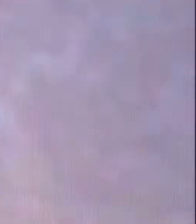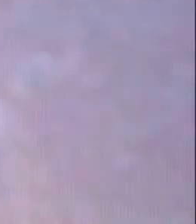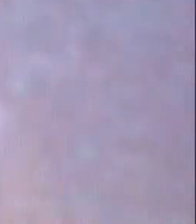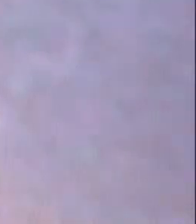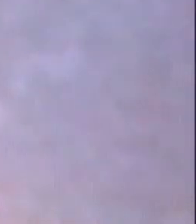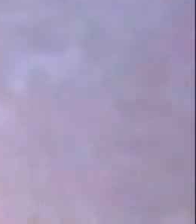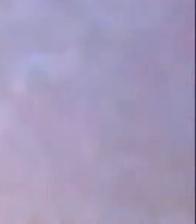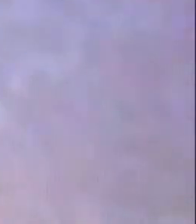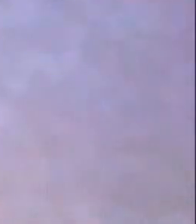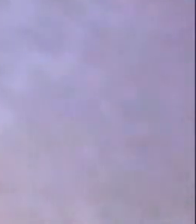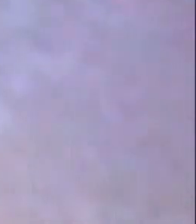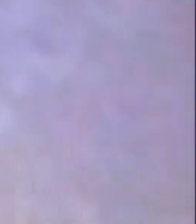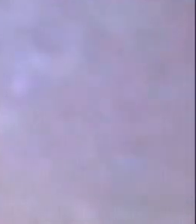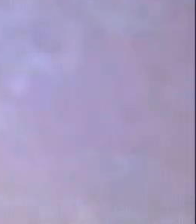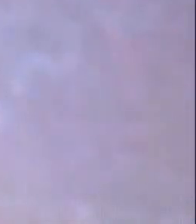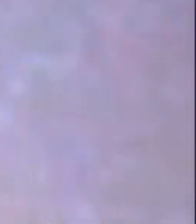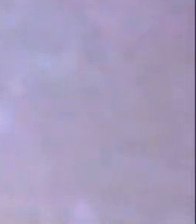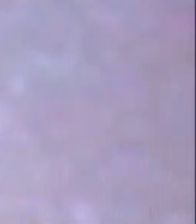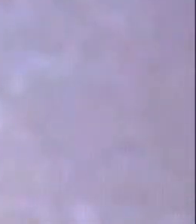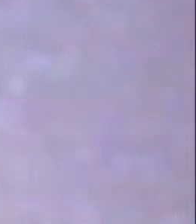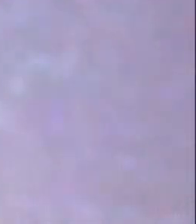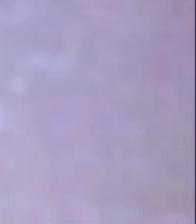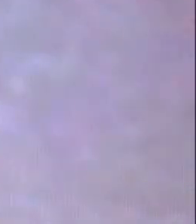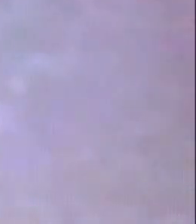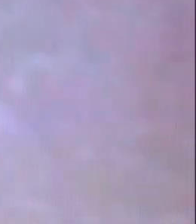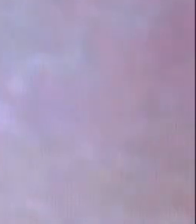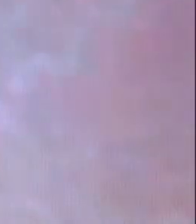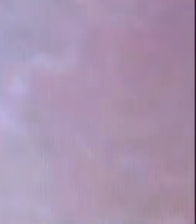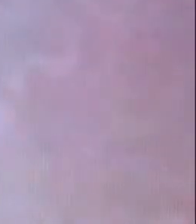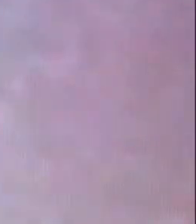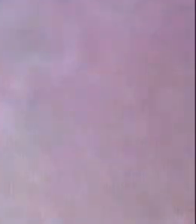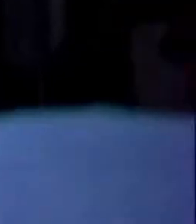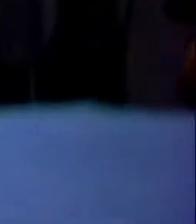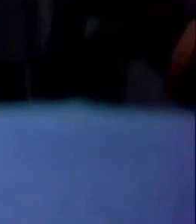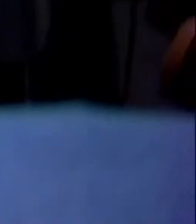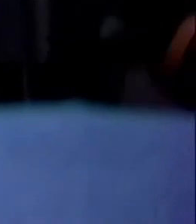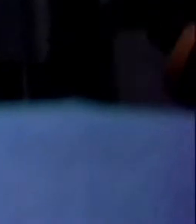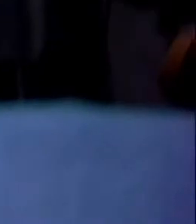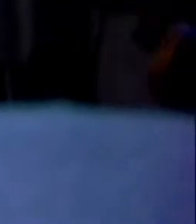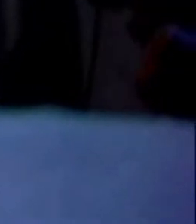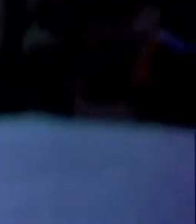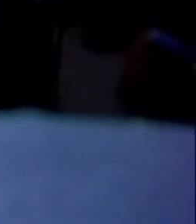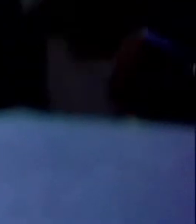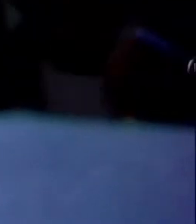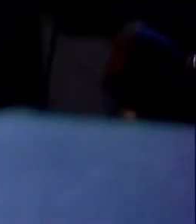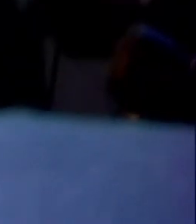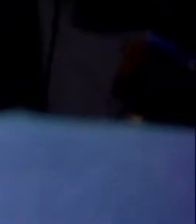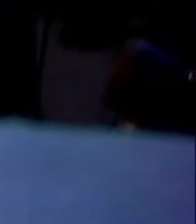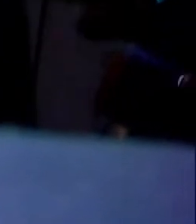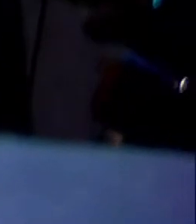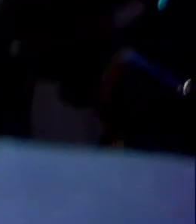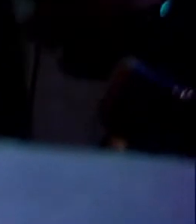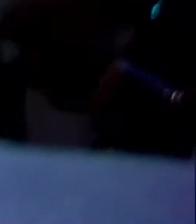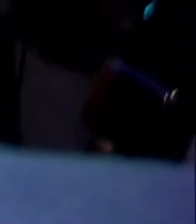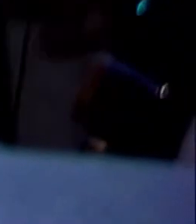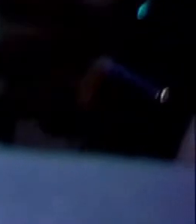You are the King of Kings and the Lord of Lords. Emmanuel. One more time,